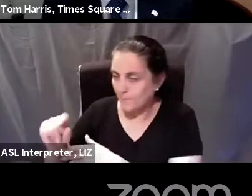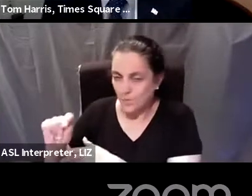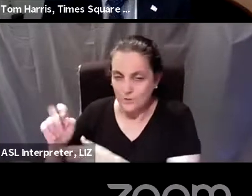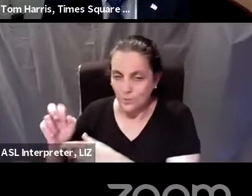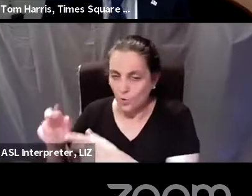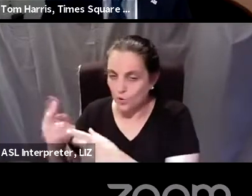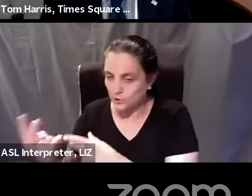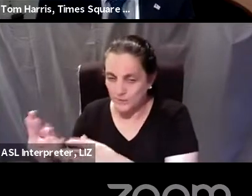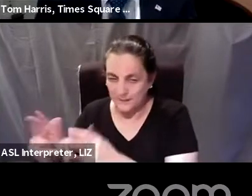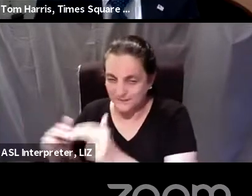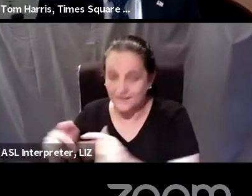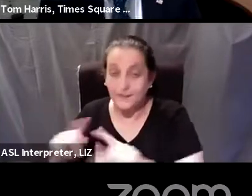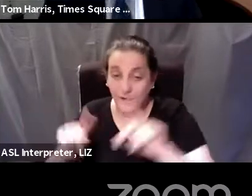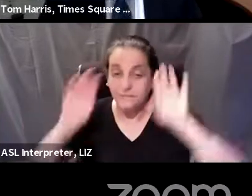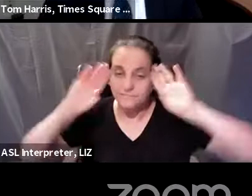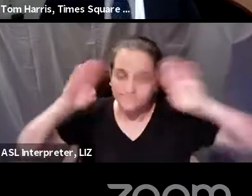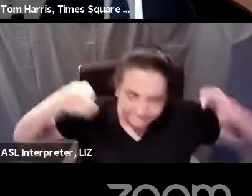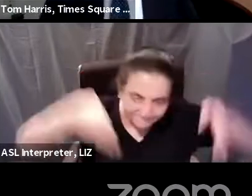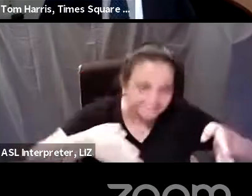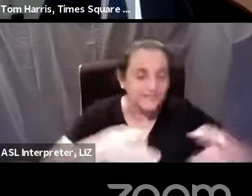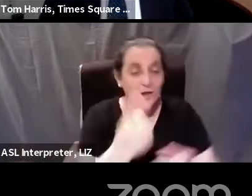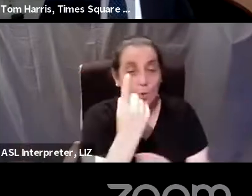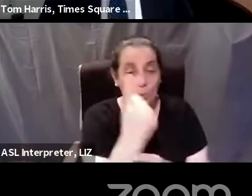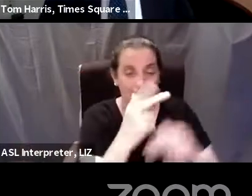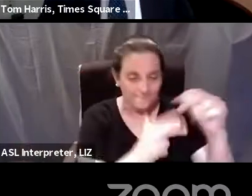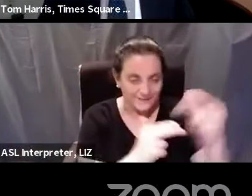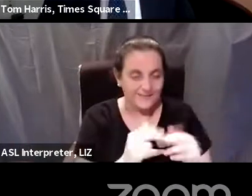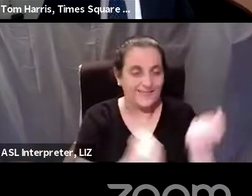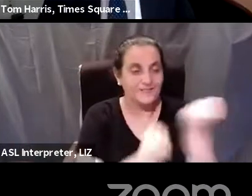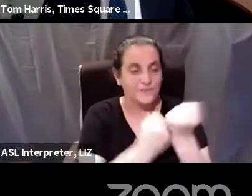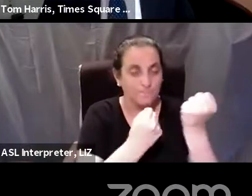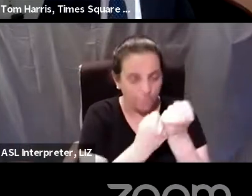but in a dedicated supportive housing building,